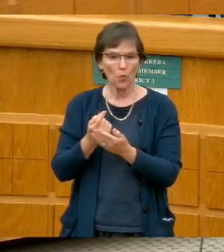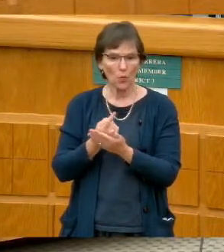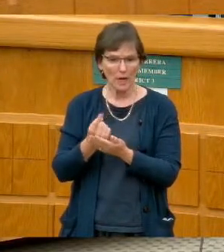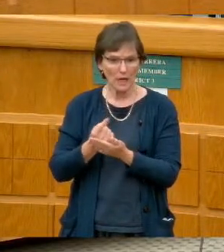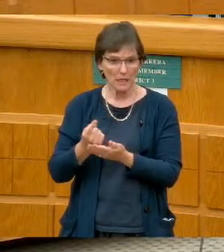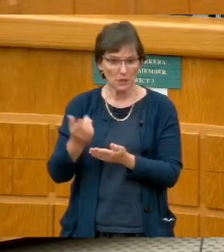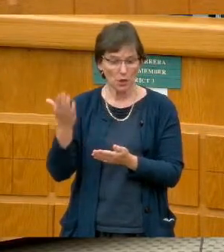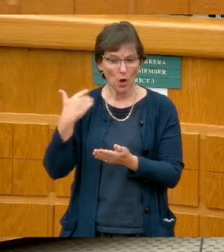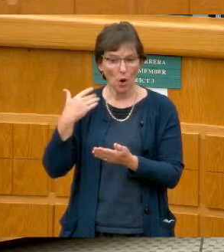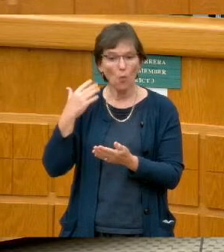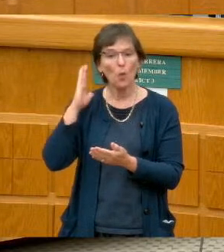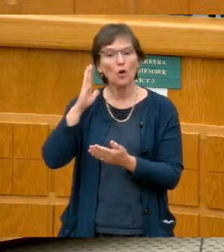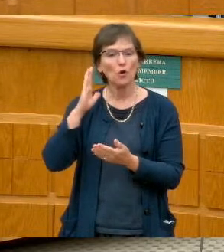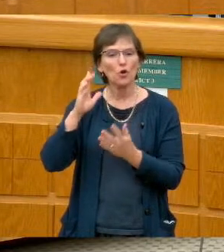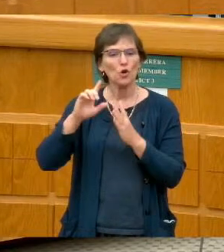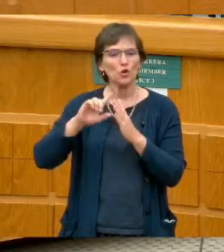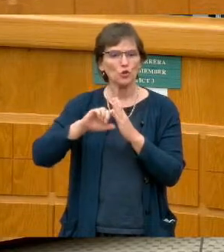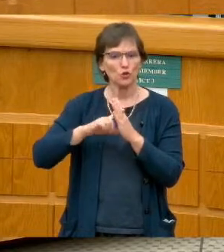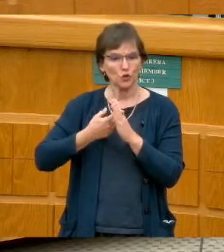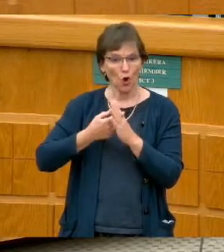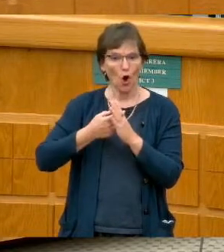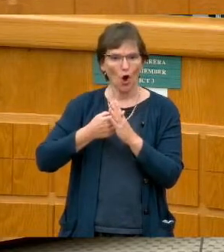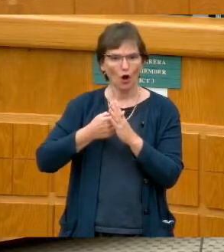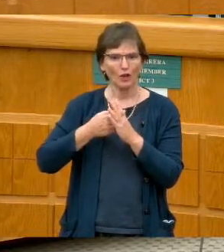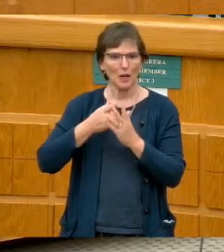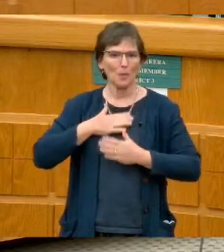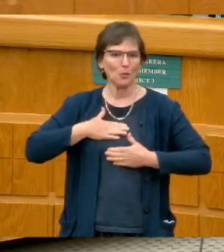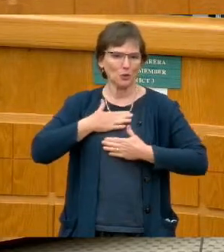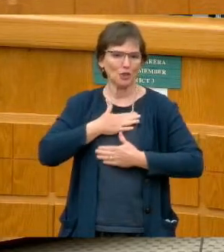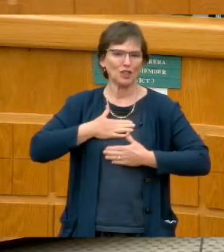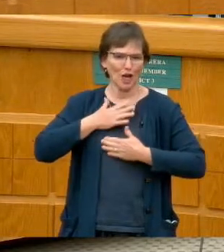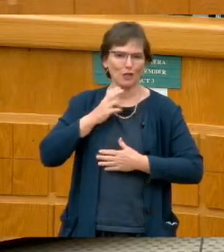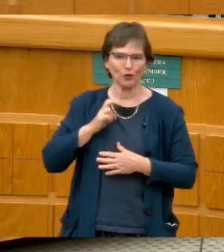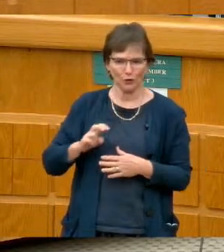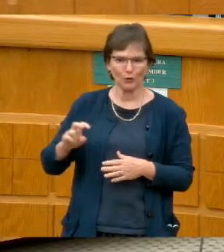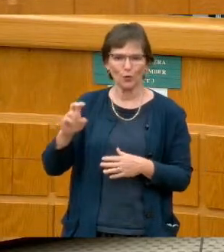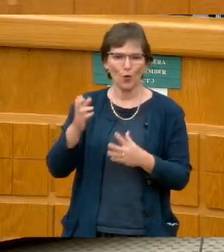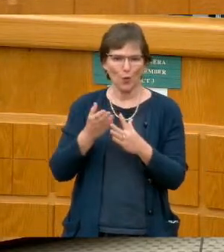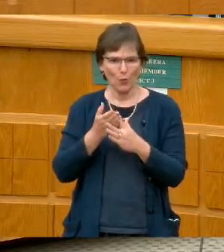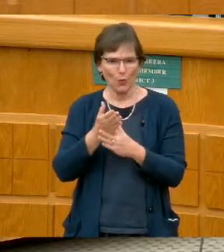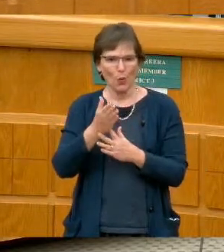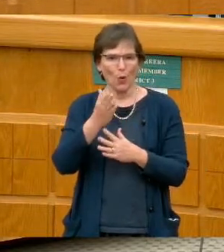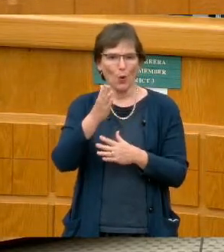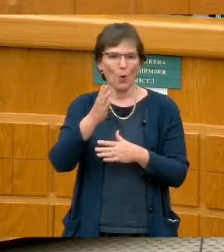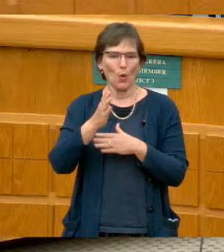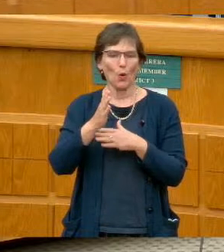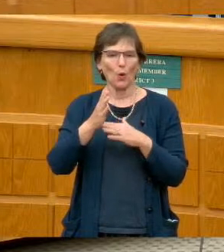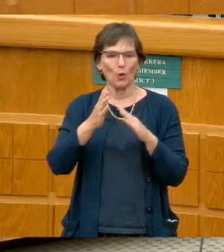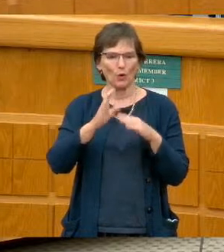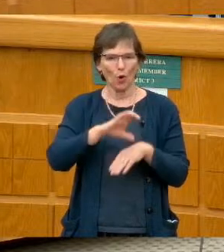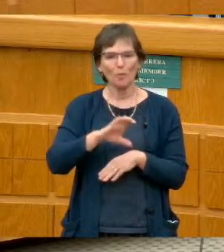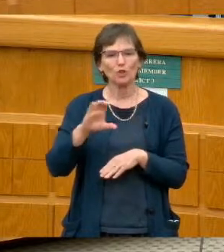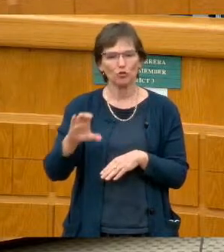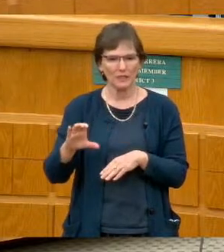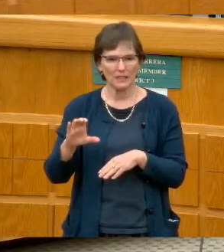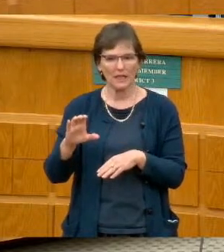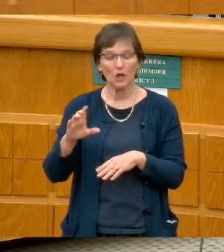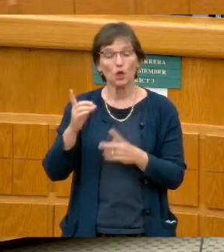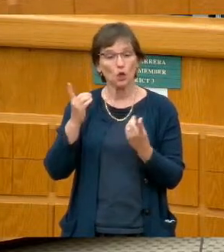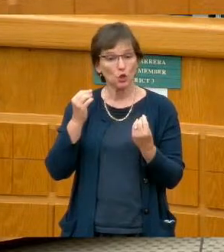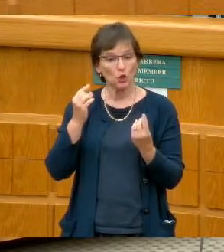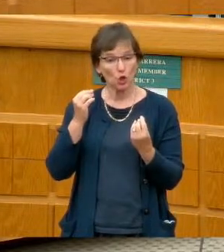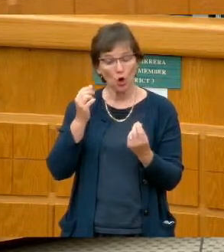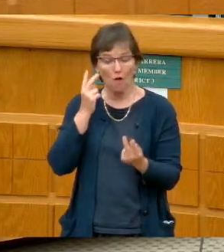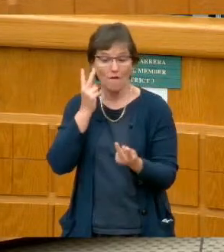start a thank you tour, appreciation tour, and begin to visit our local restaurants to see who